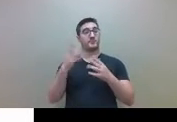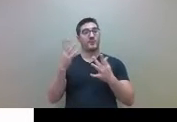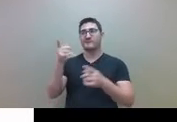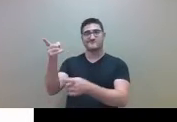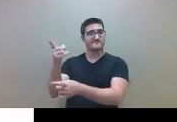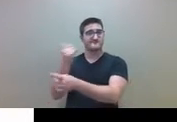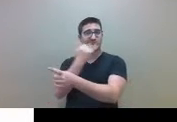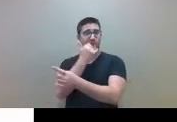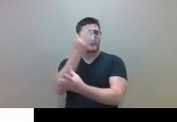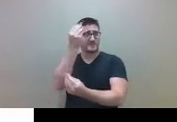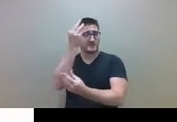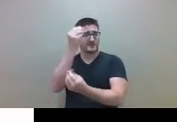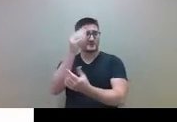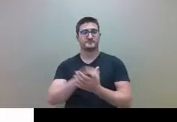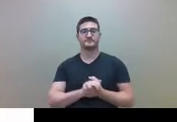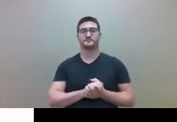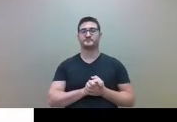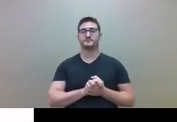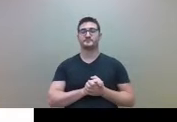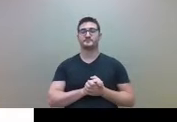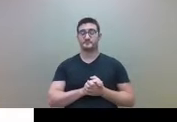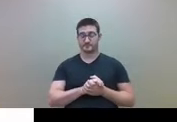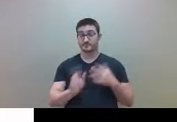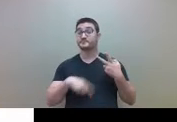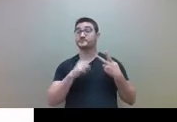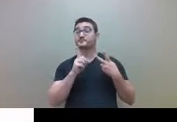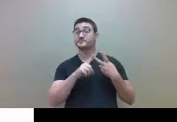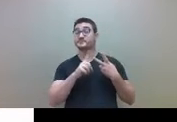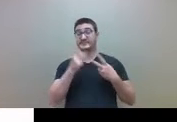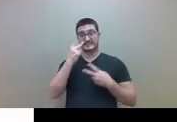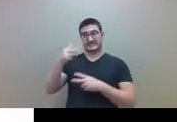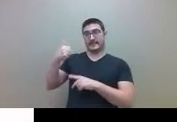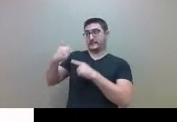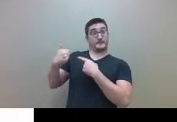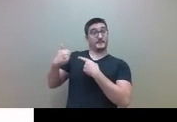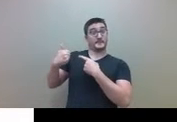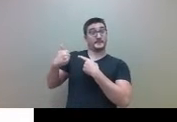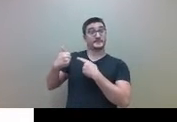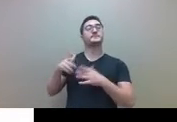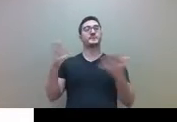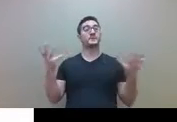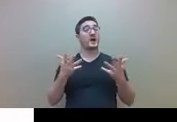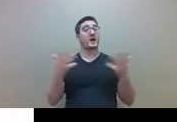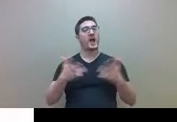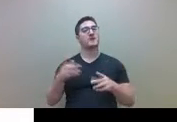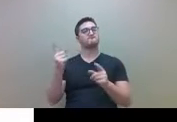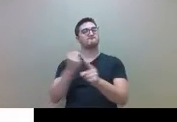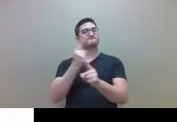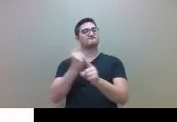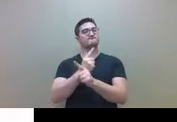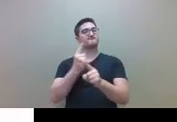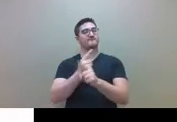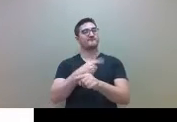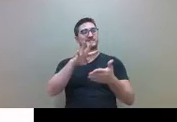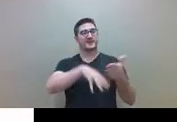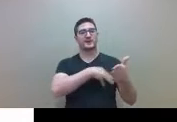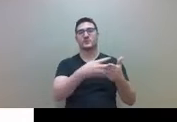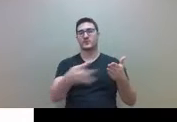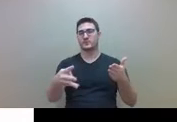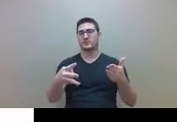Having a regular routine as much as possible. I mean, again, this really threw a wrench into our daily lives. Things that we were